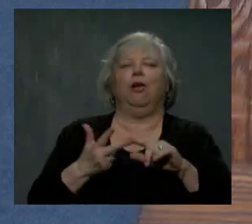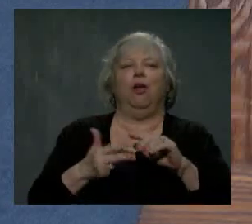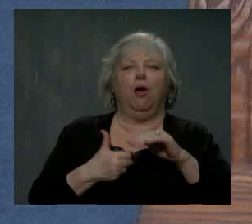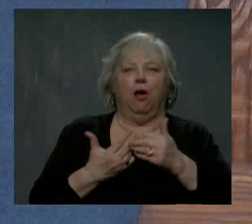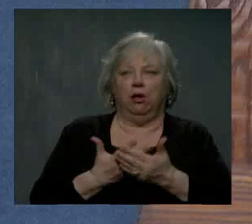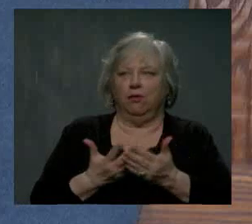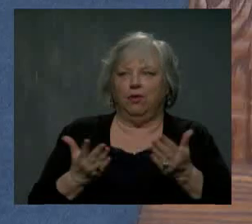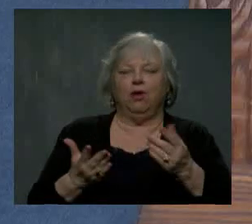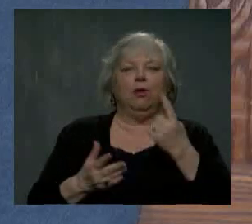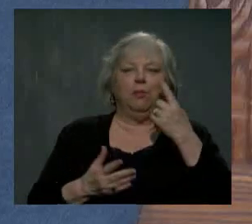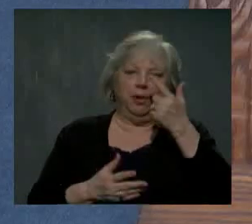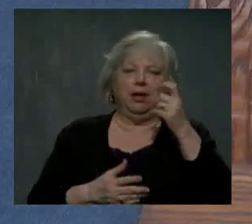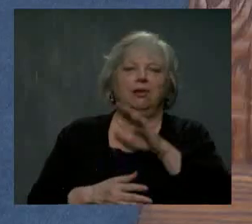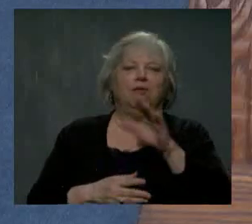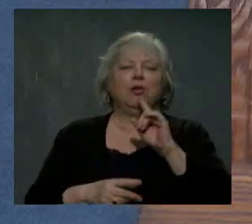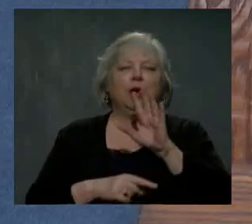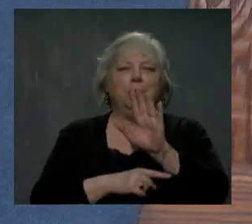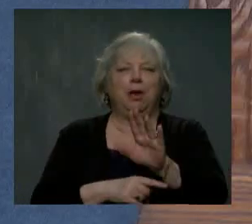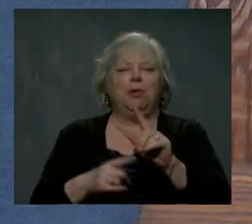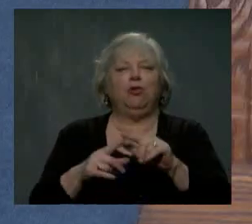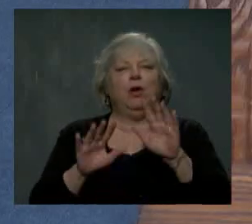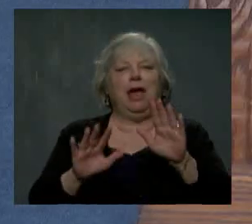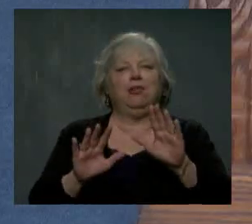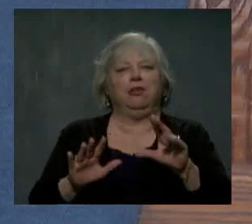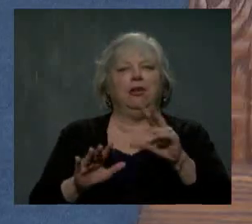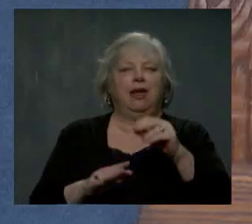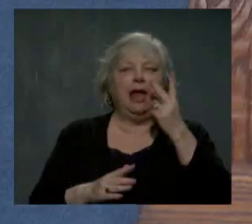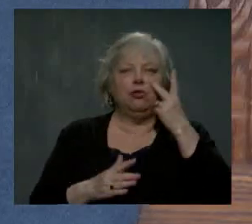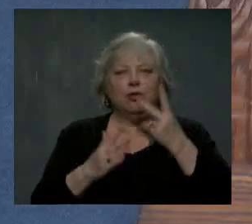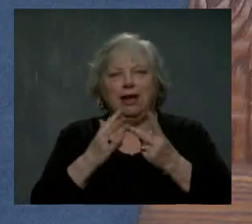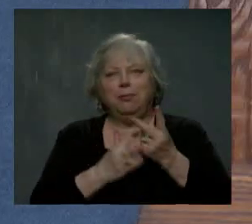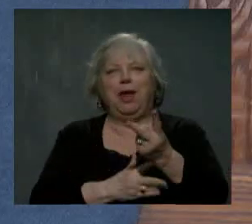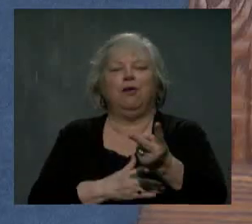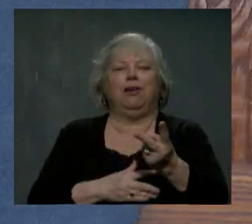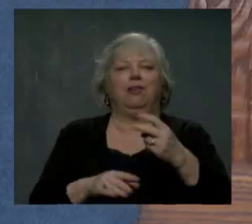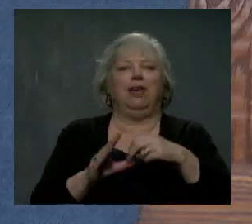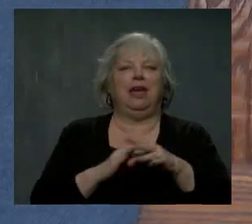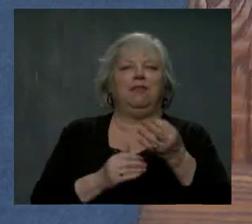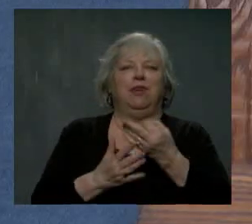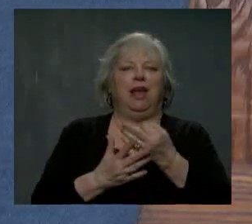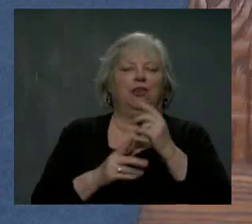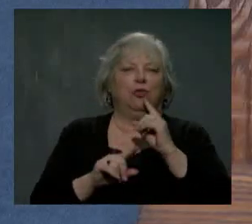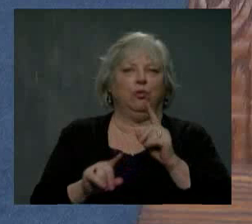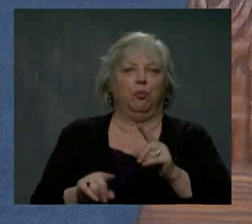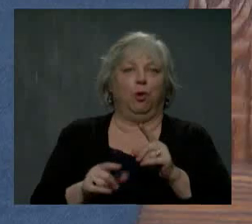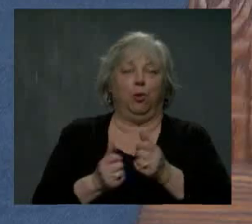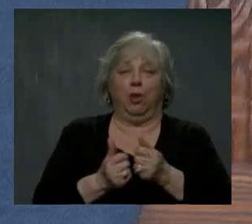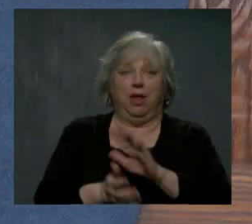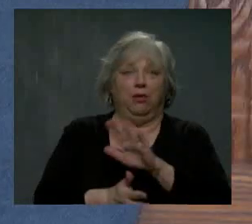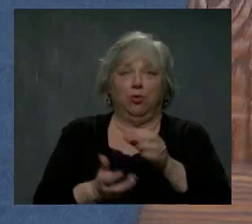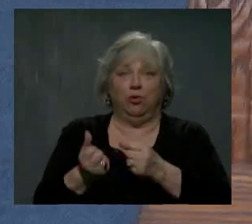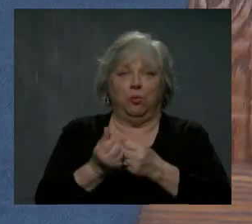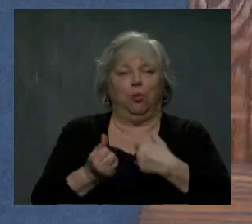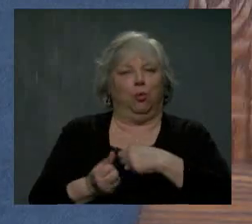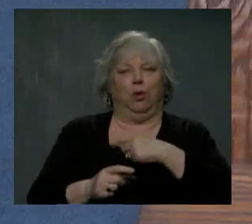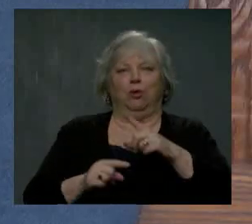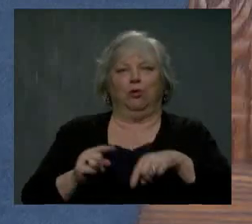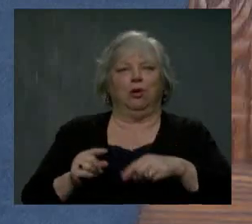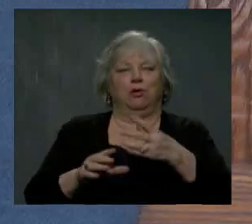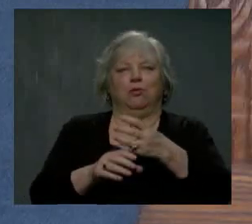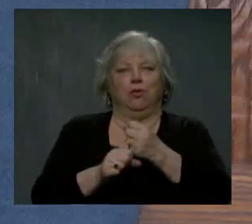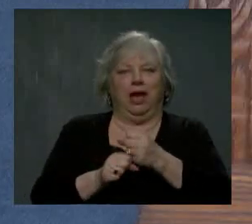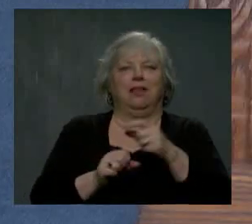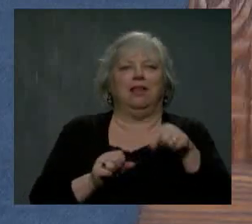for your commitment to excellence and transparency in financial reporting. Without your support, the finance department could not achieve this